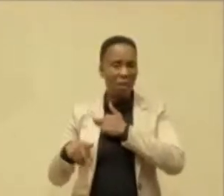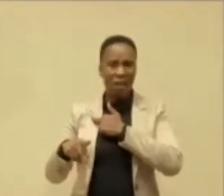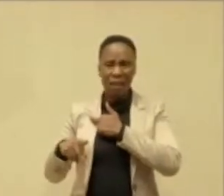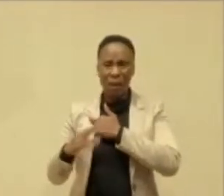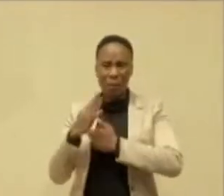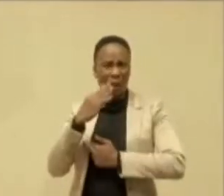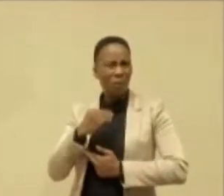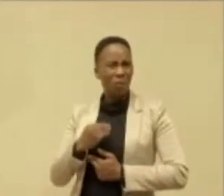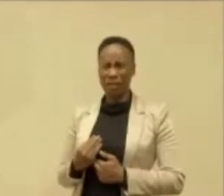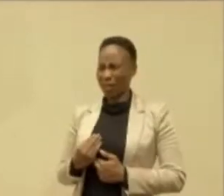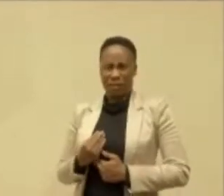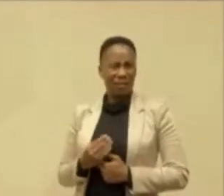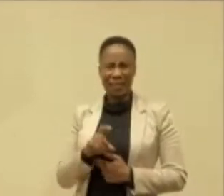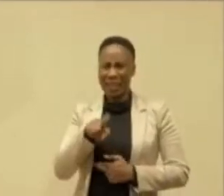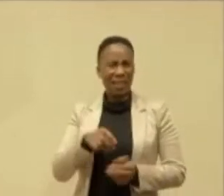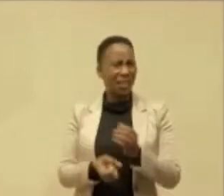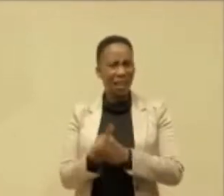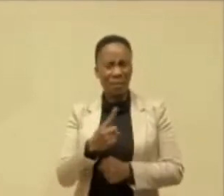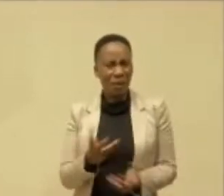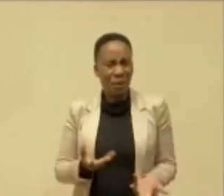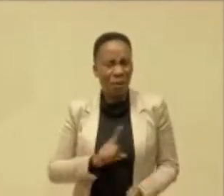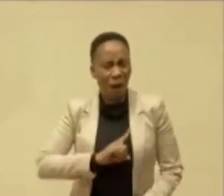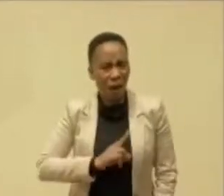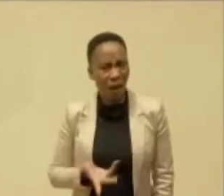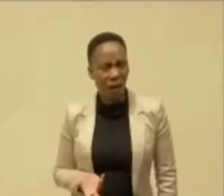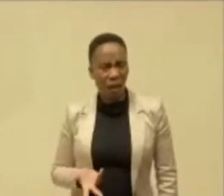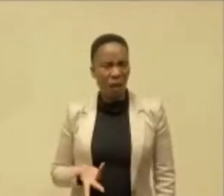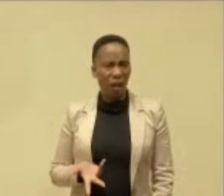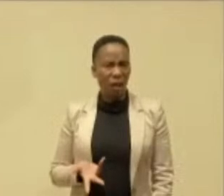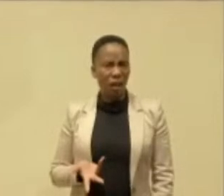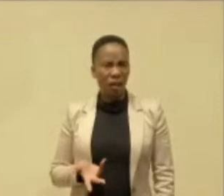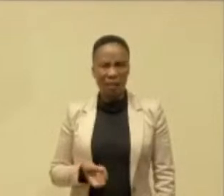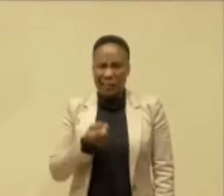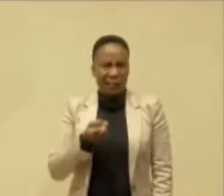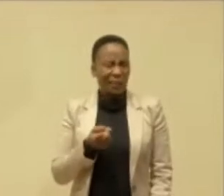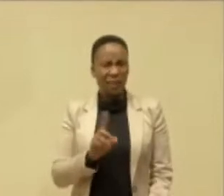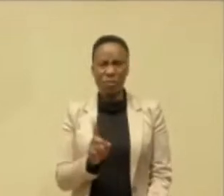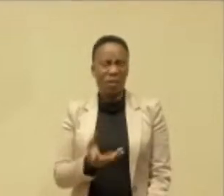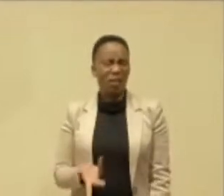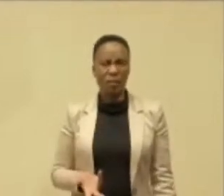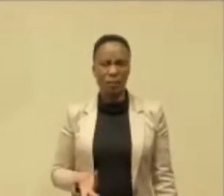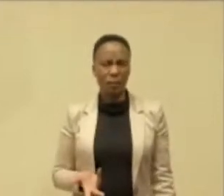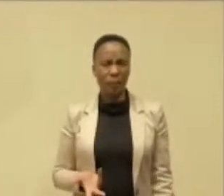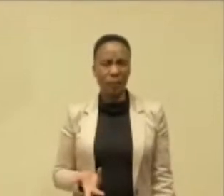why is this happening what is this that you are doing